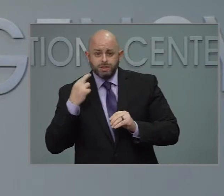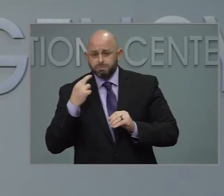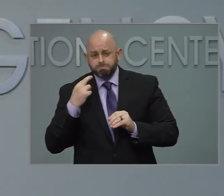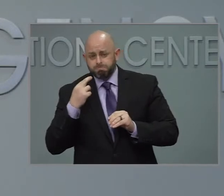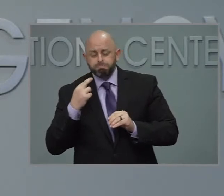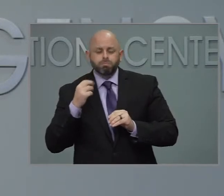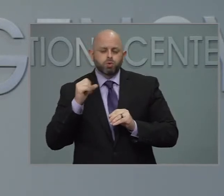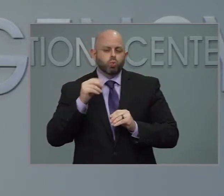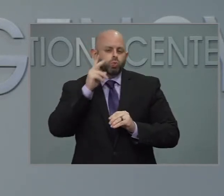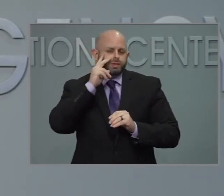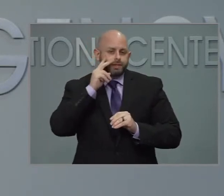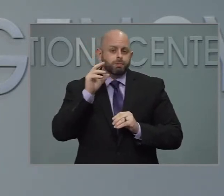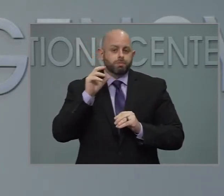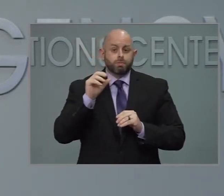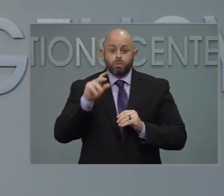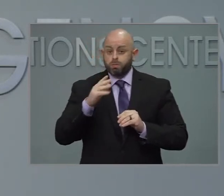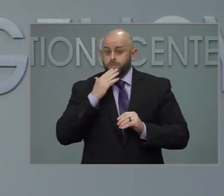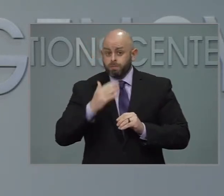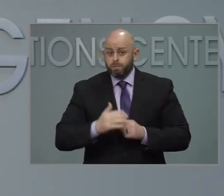with COVID. Thank you.